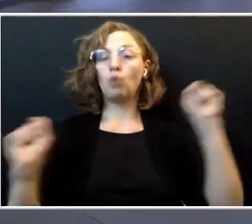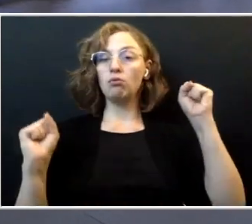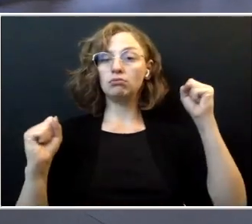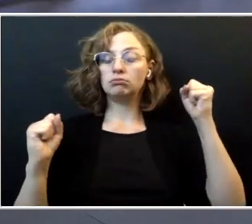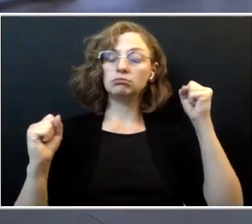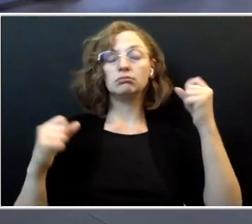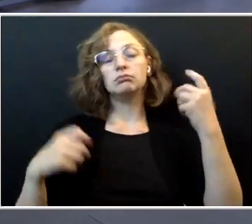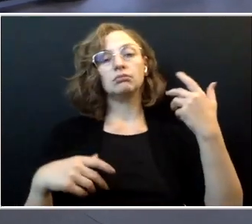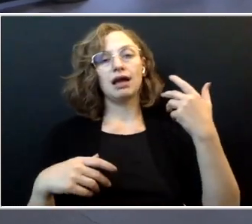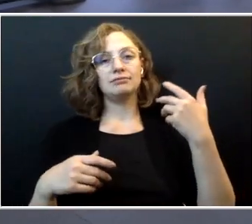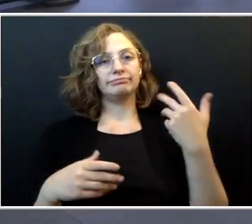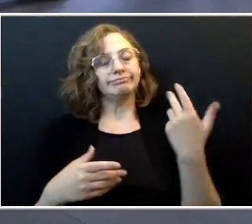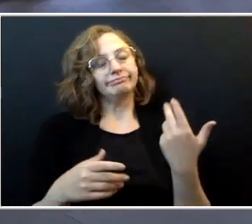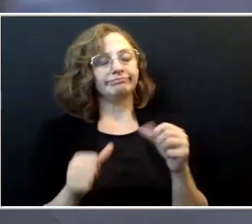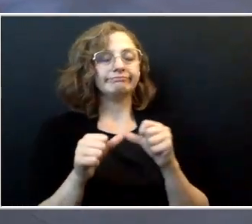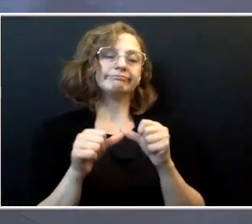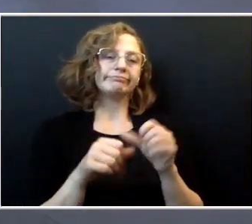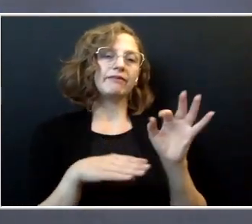to go through your day.